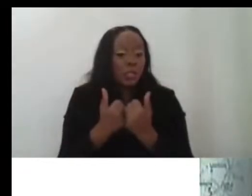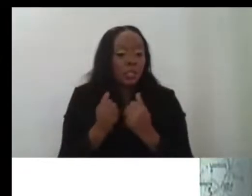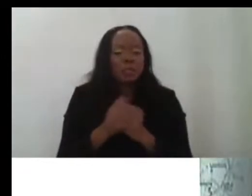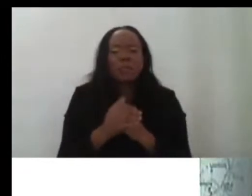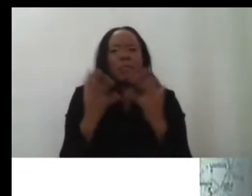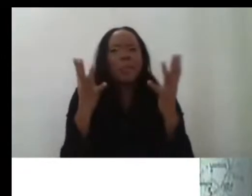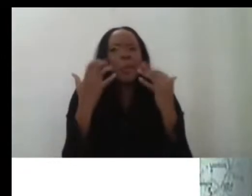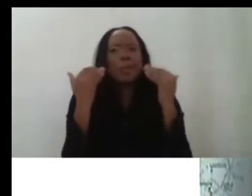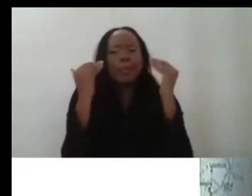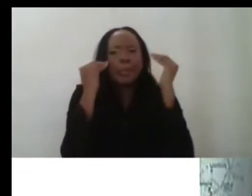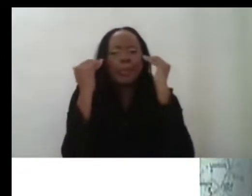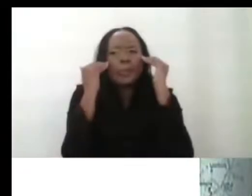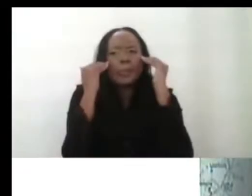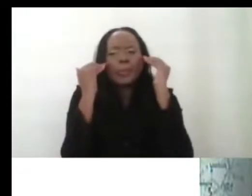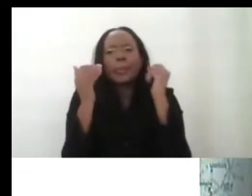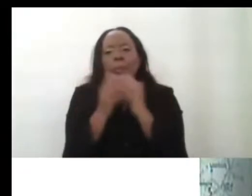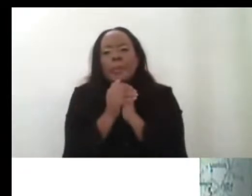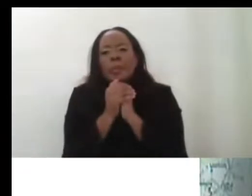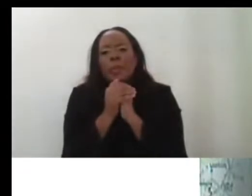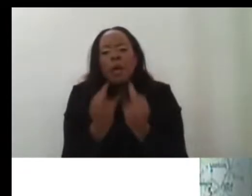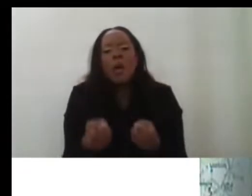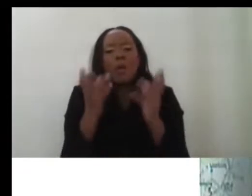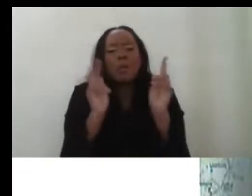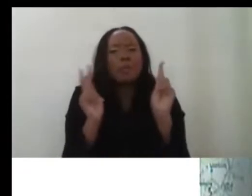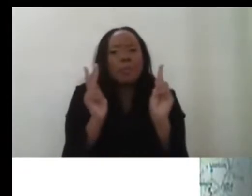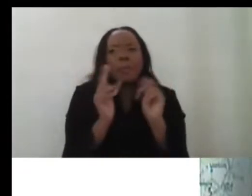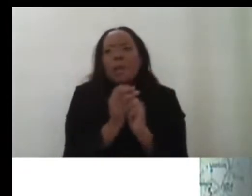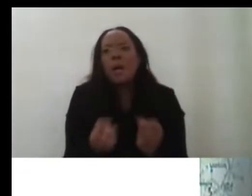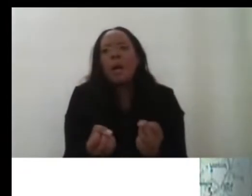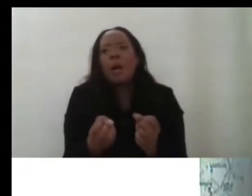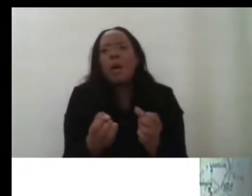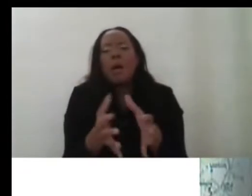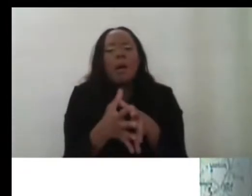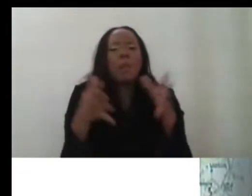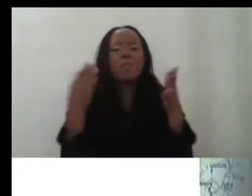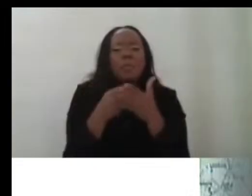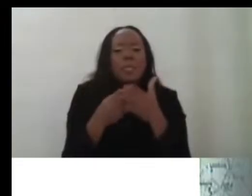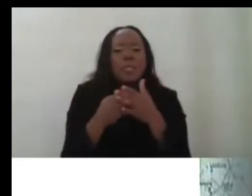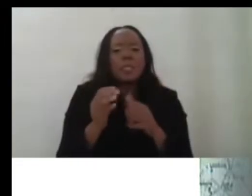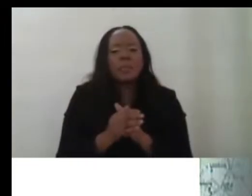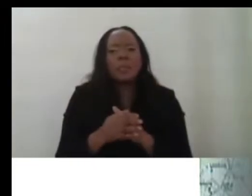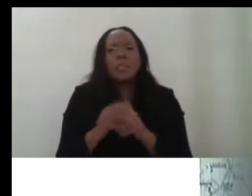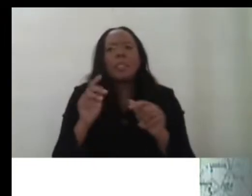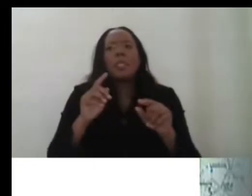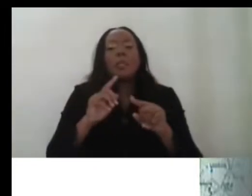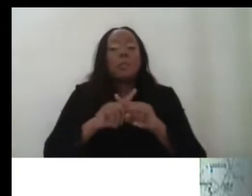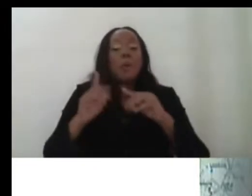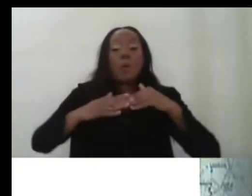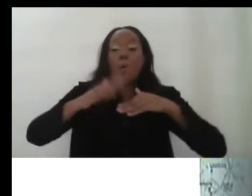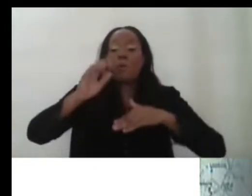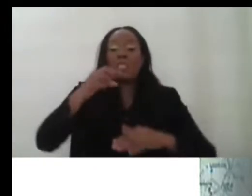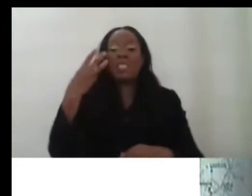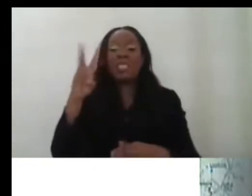industry, and approximately $16 million in claims were following the Hurricane Elsa in 2021. Last year we had Hurricane